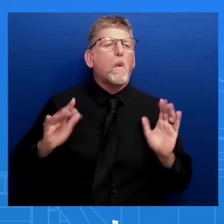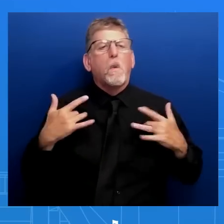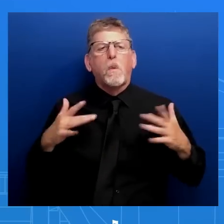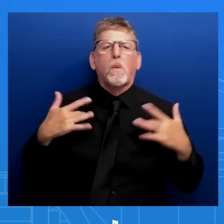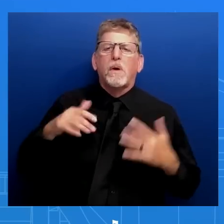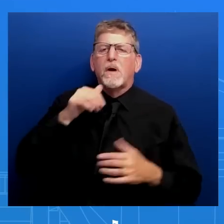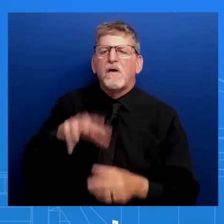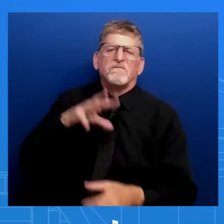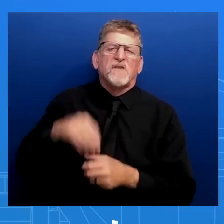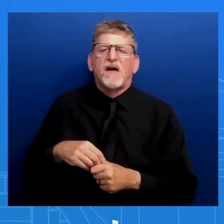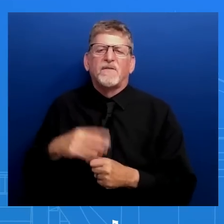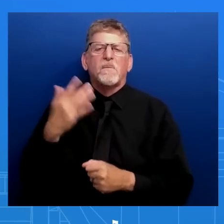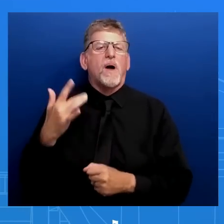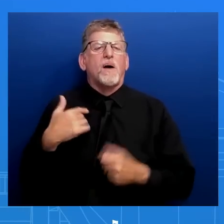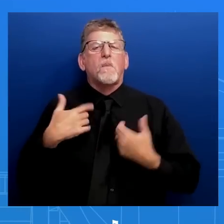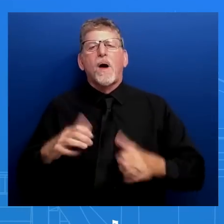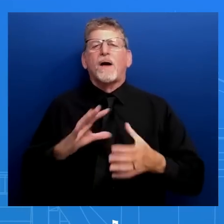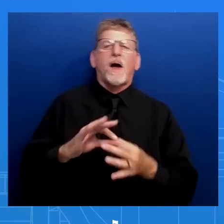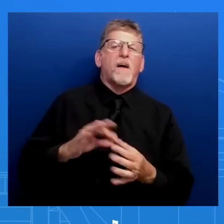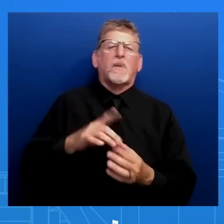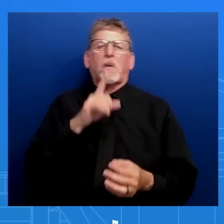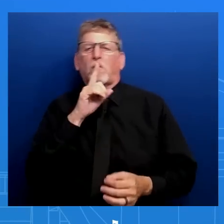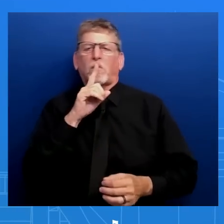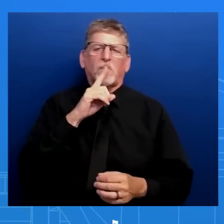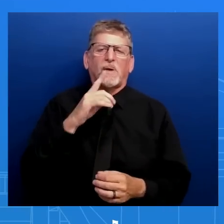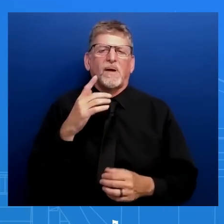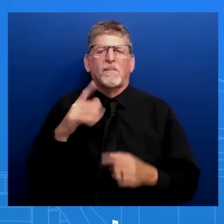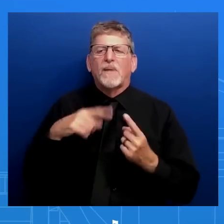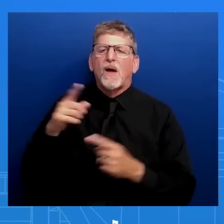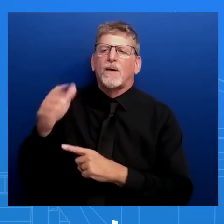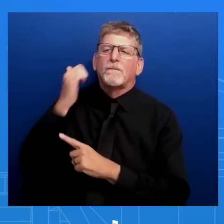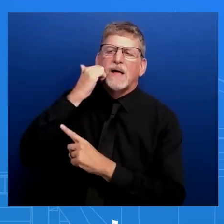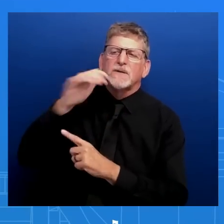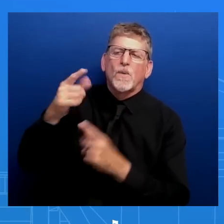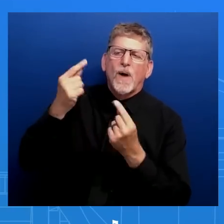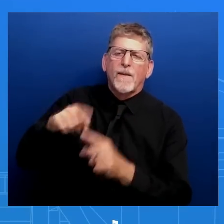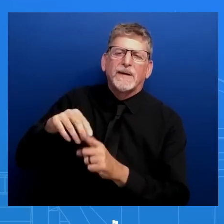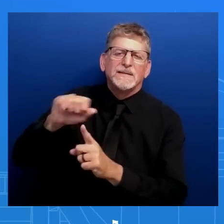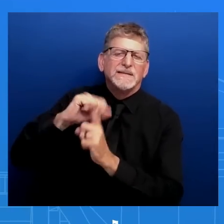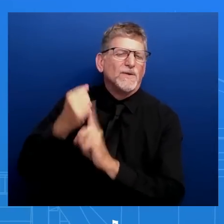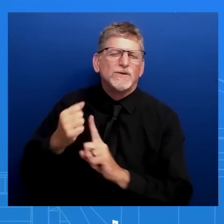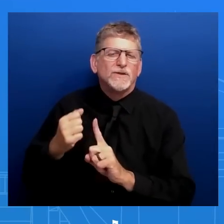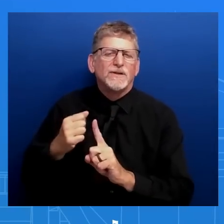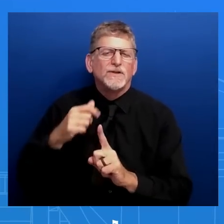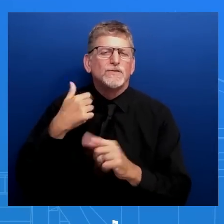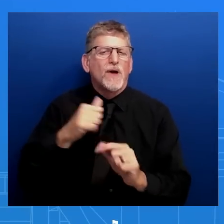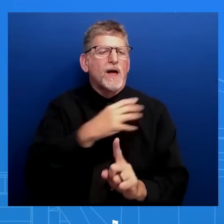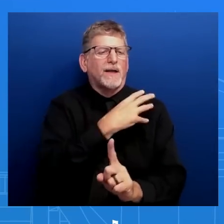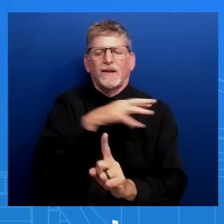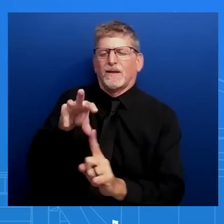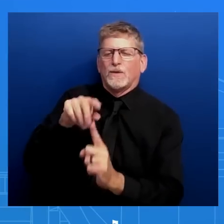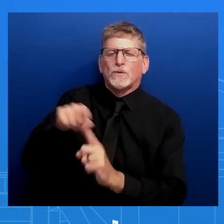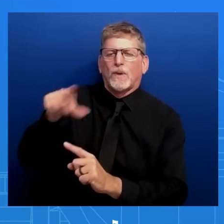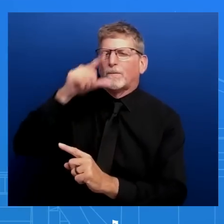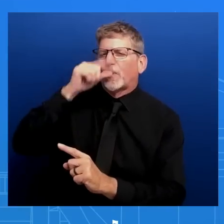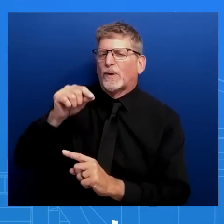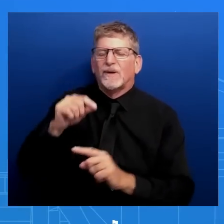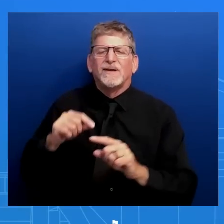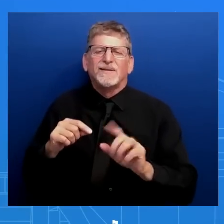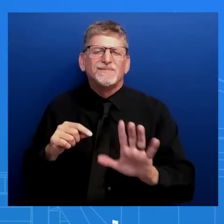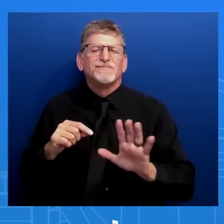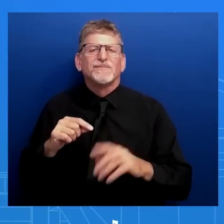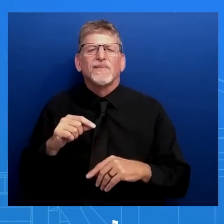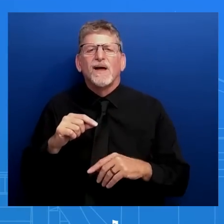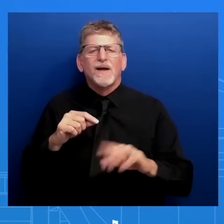in Moscow and Mr. Putin's leadership. It was important to say it on the face of it, that we weren't involved, and we